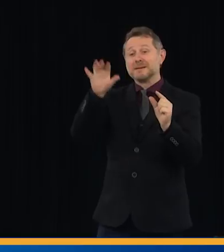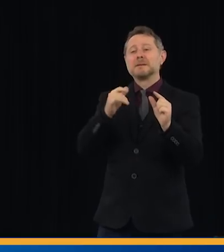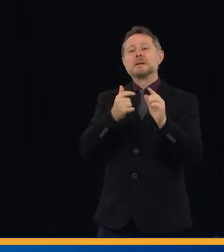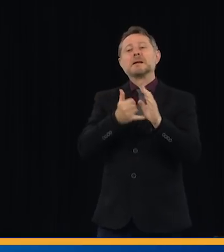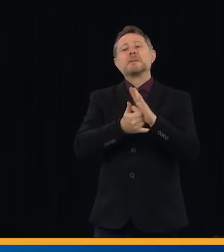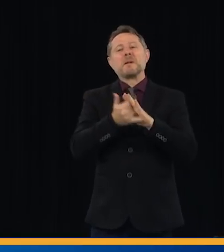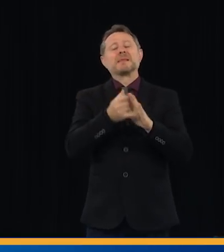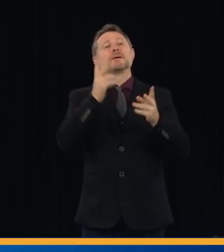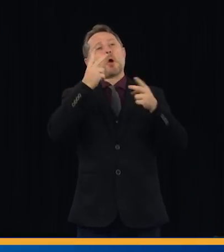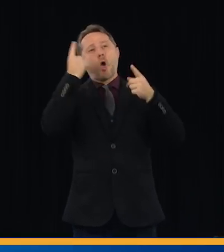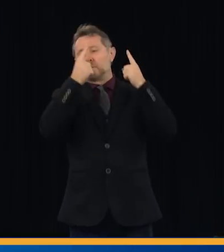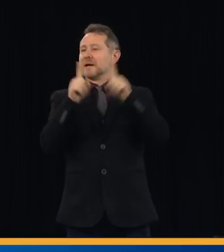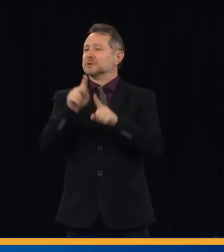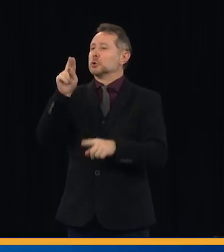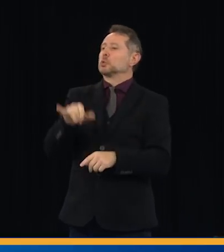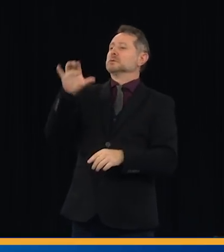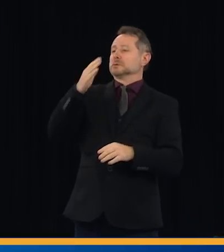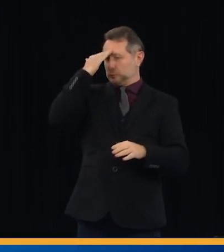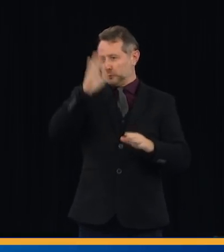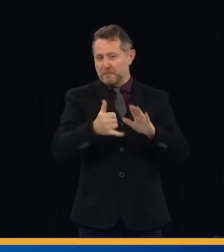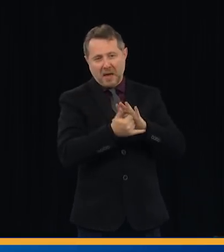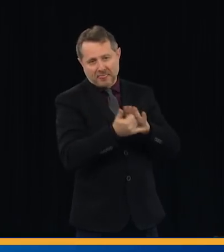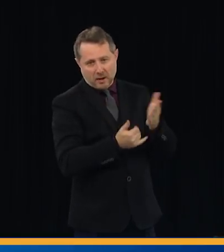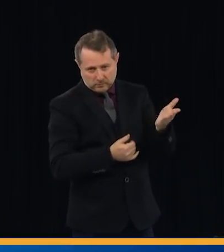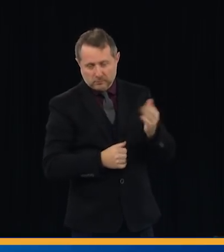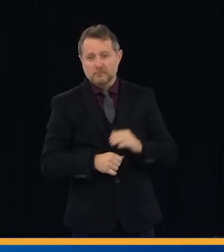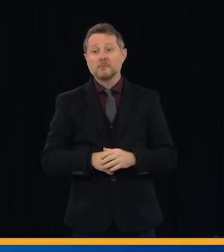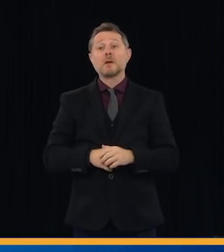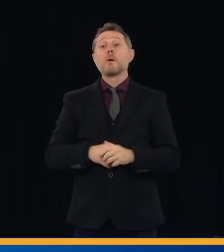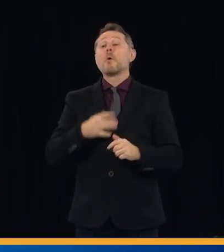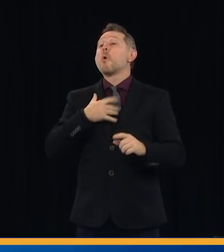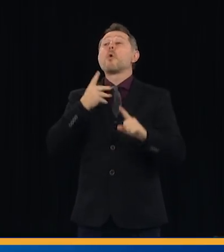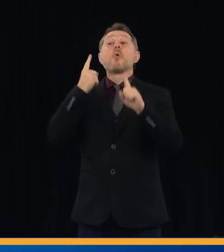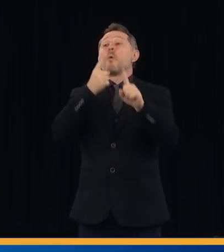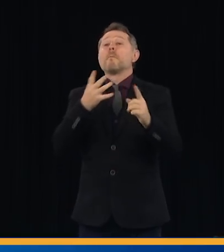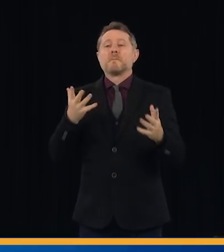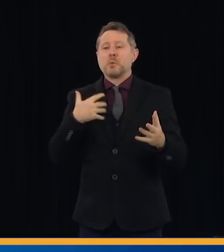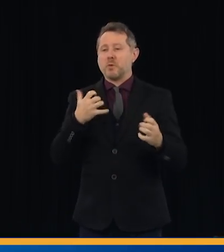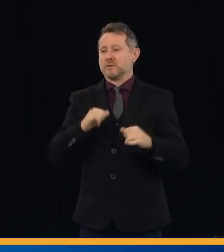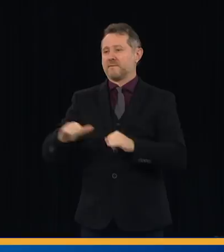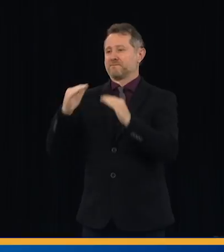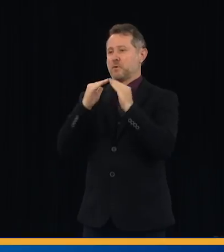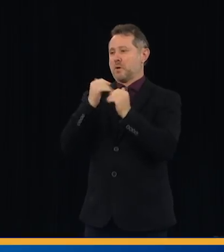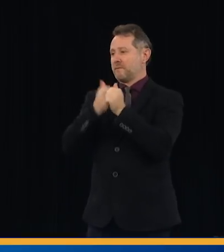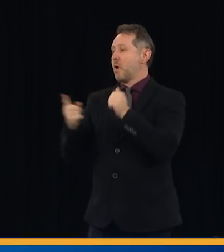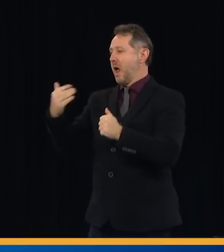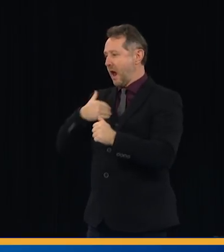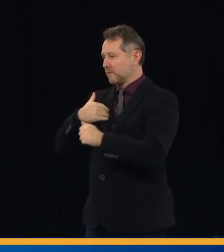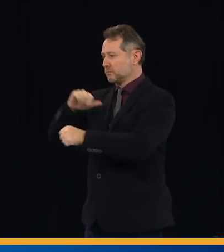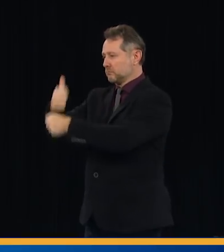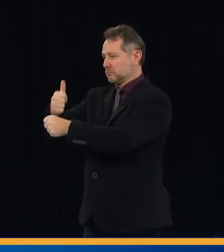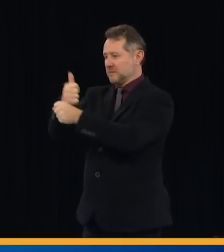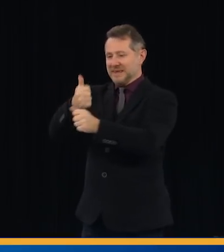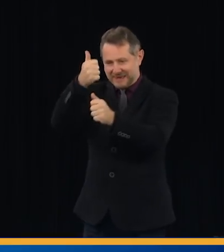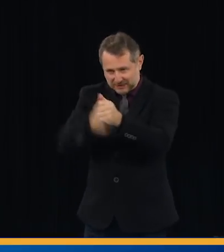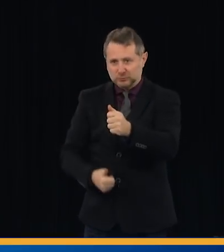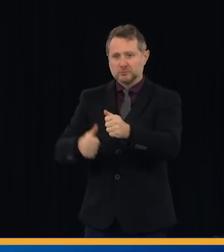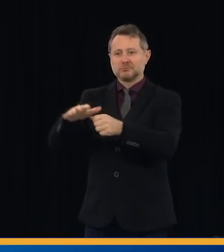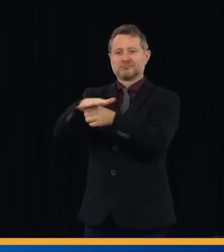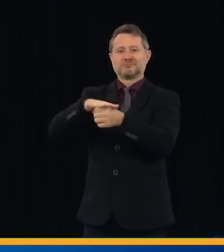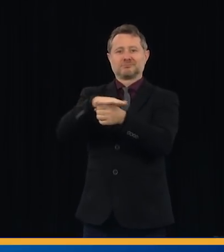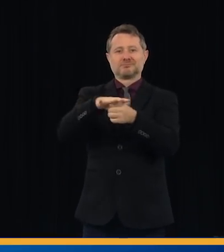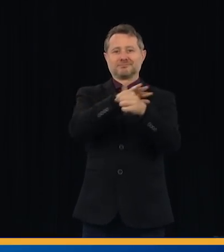never call it an inner borough. Everyone is being treated the same. We're adding to that bed capacity to get to